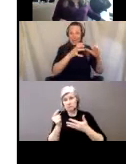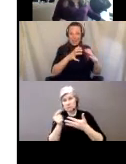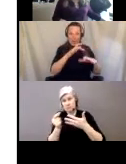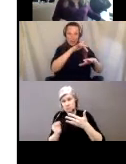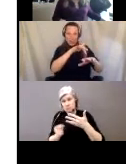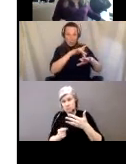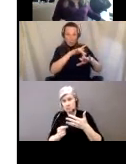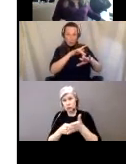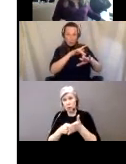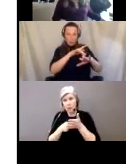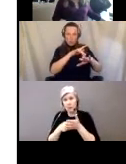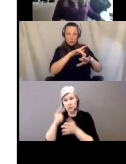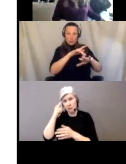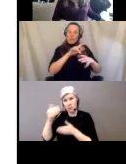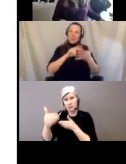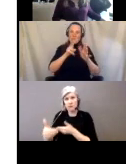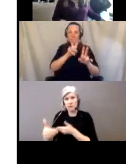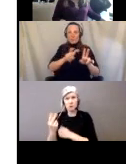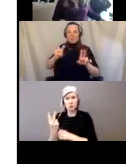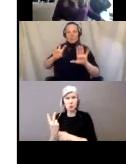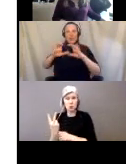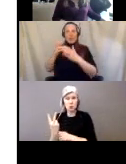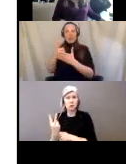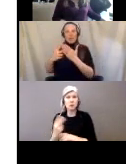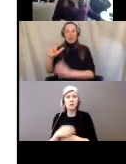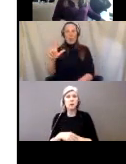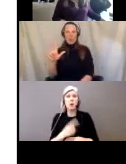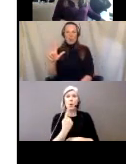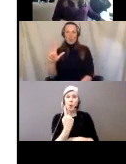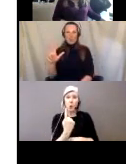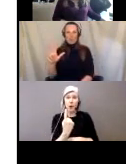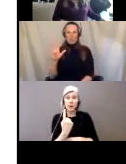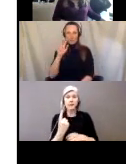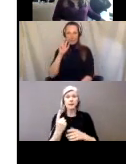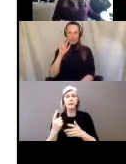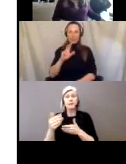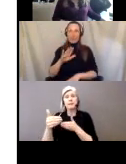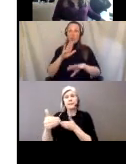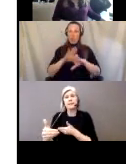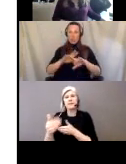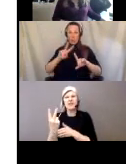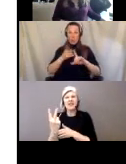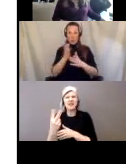But there is one of the at-risk conditions in phase 2. It's